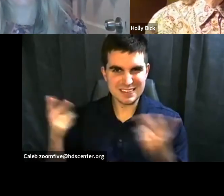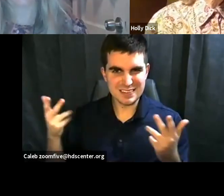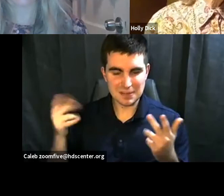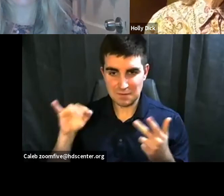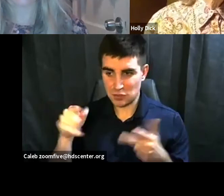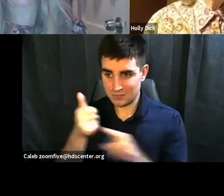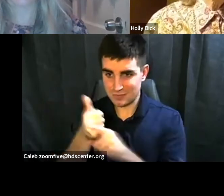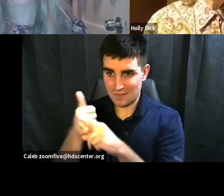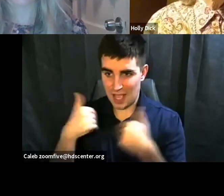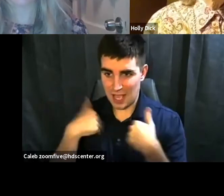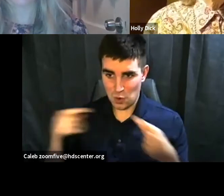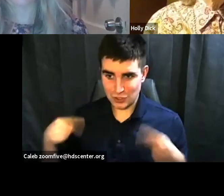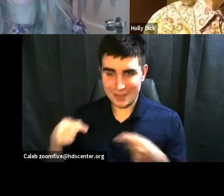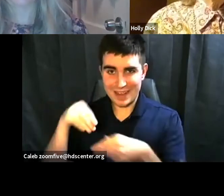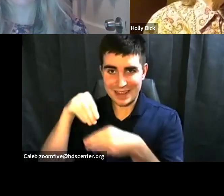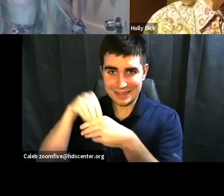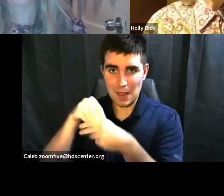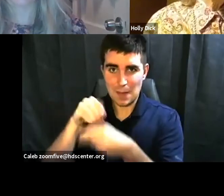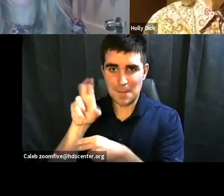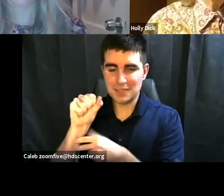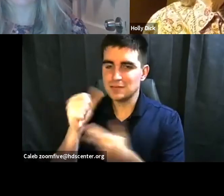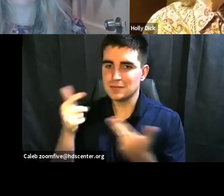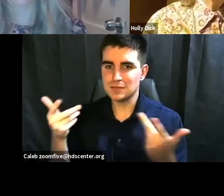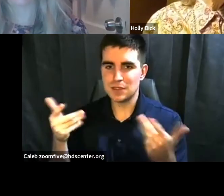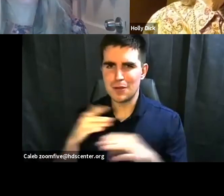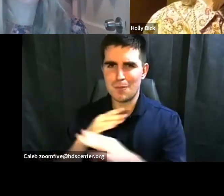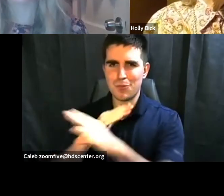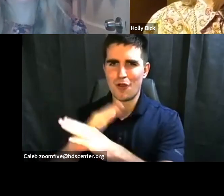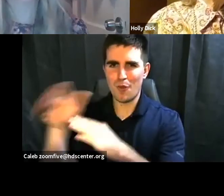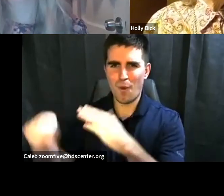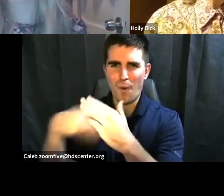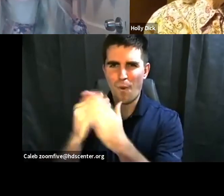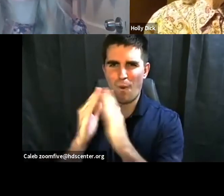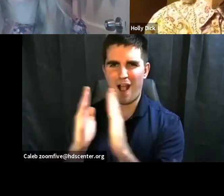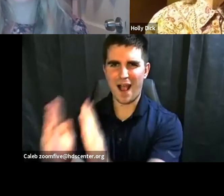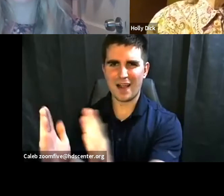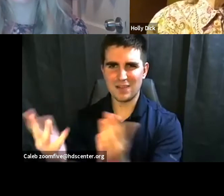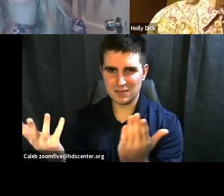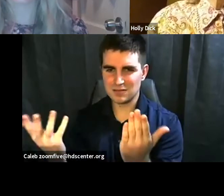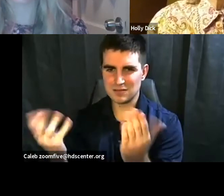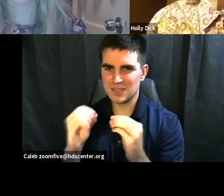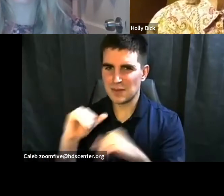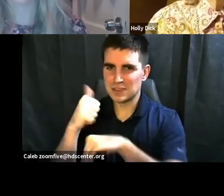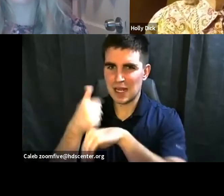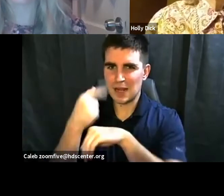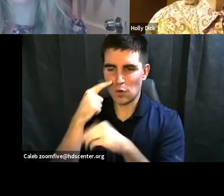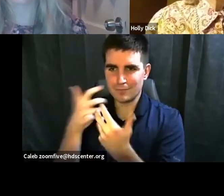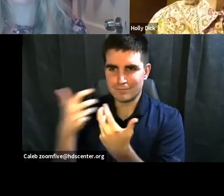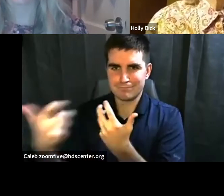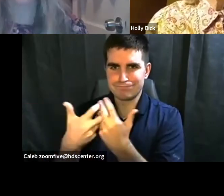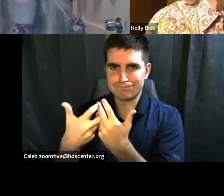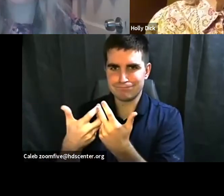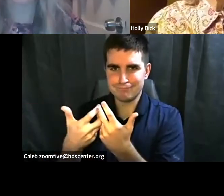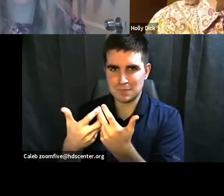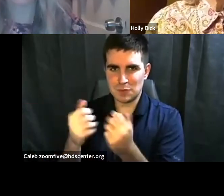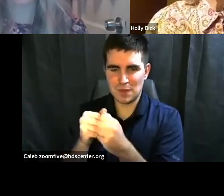wheelchair in a bus in those days, you're basically blocking the whole aisle because nothing was set up to accommodate a wheelchair.